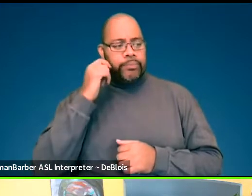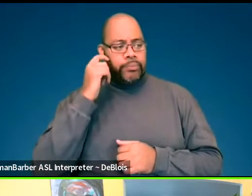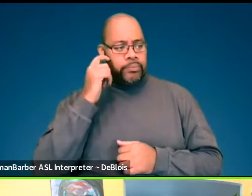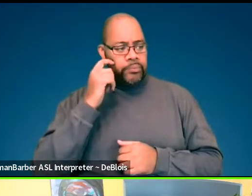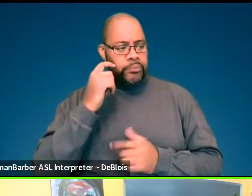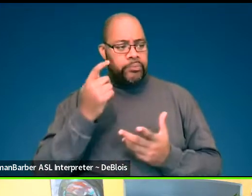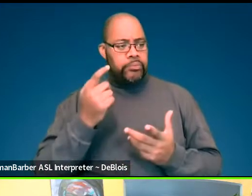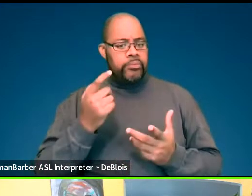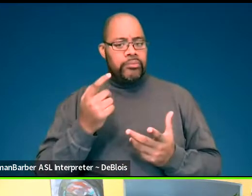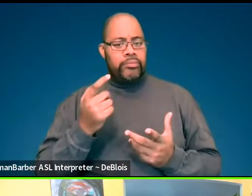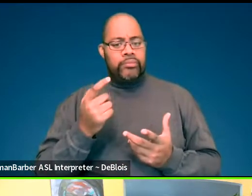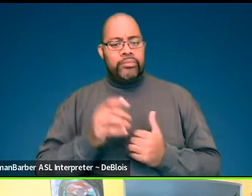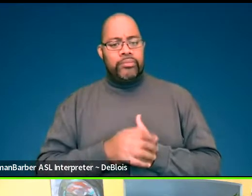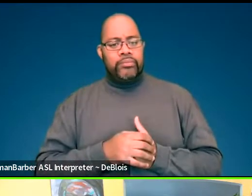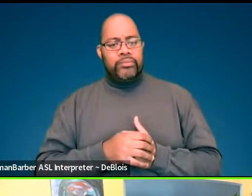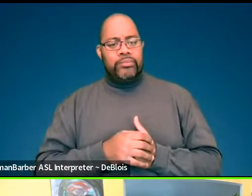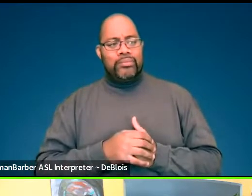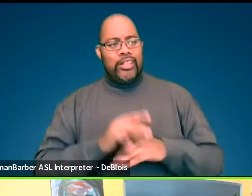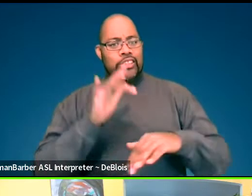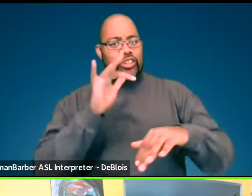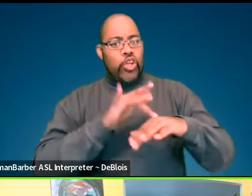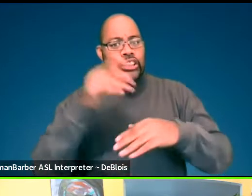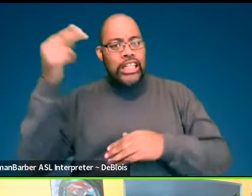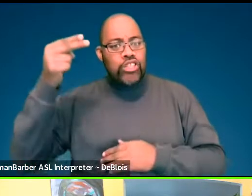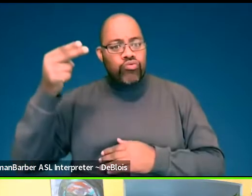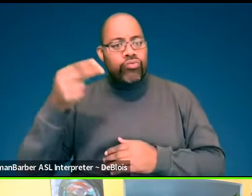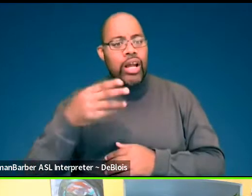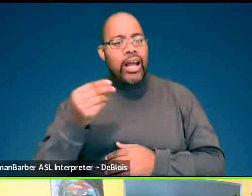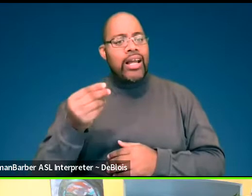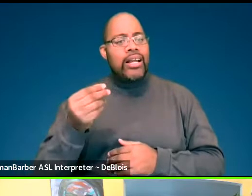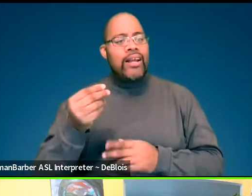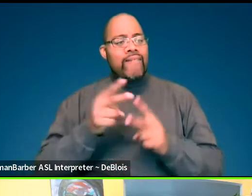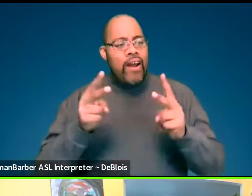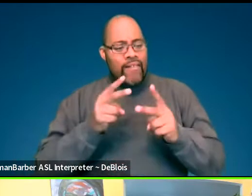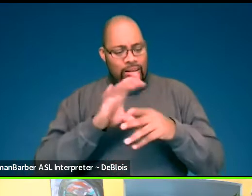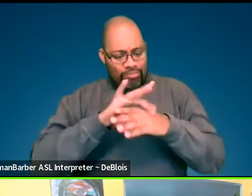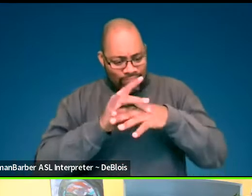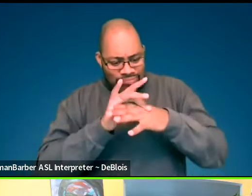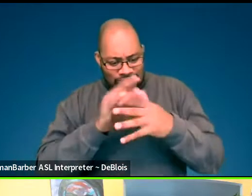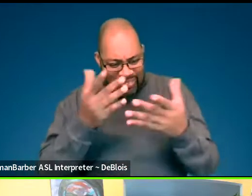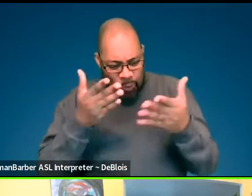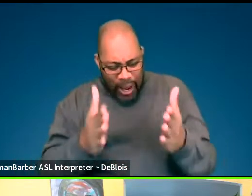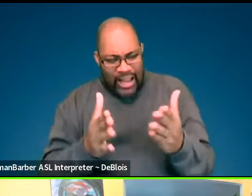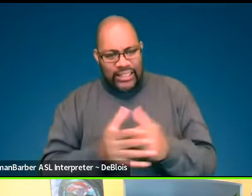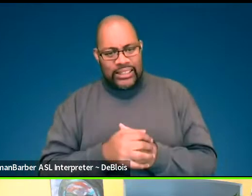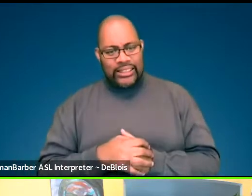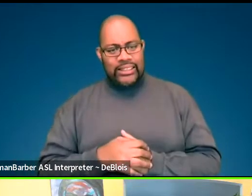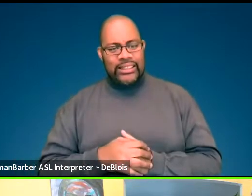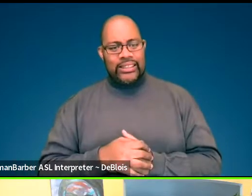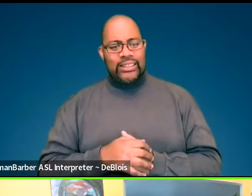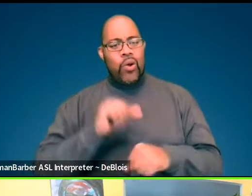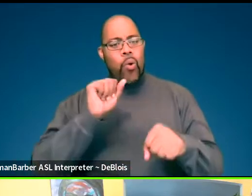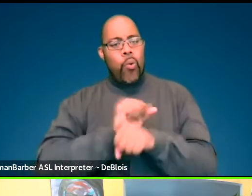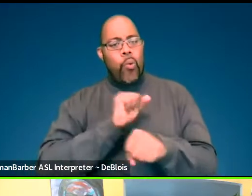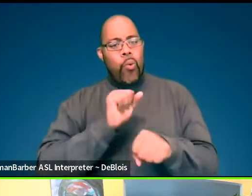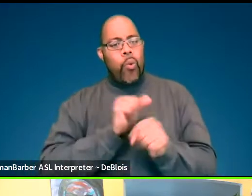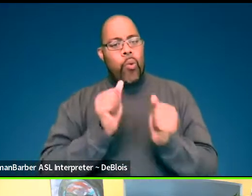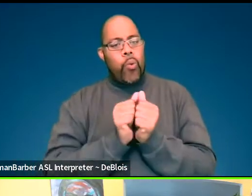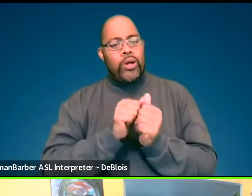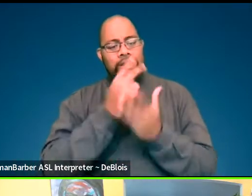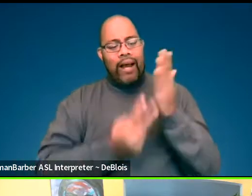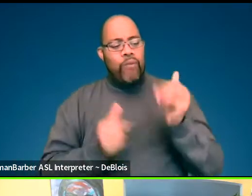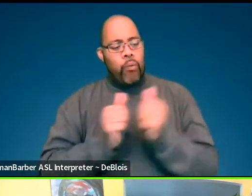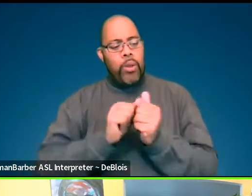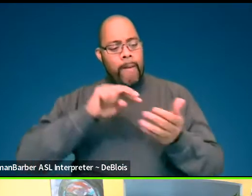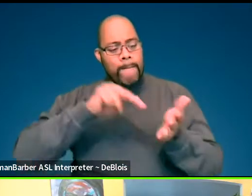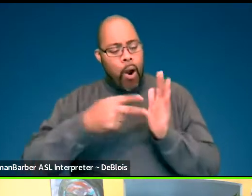to touch history in very tangible ways. The work with diving with a